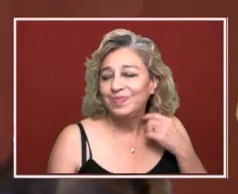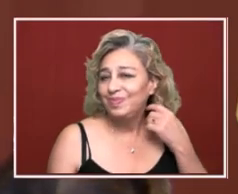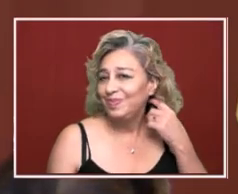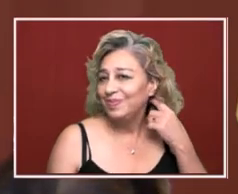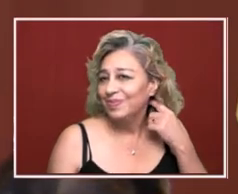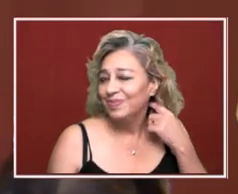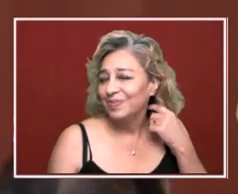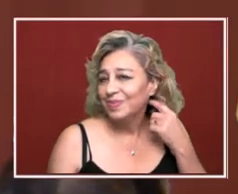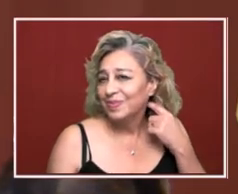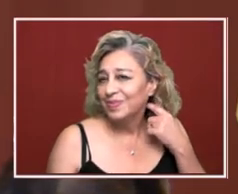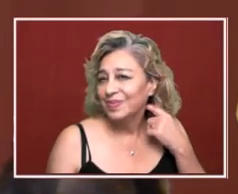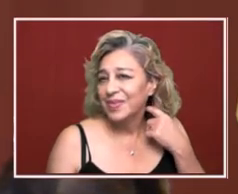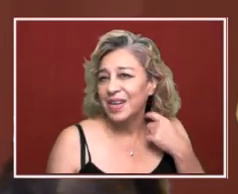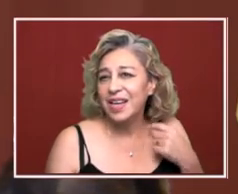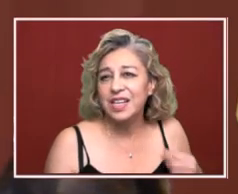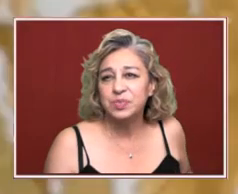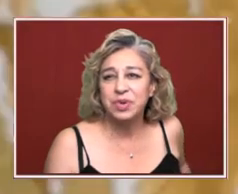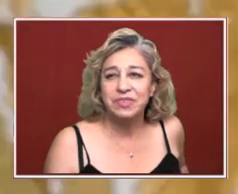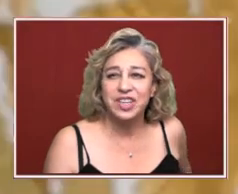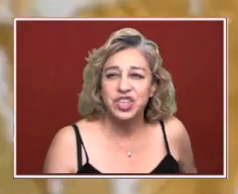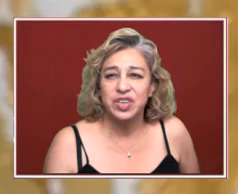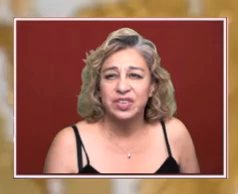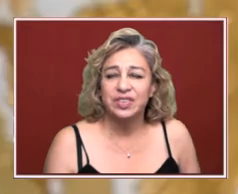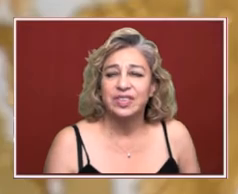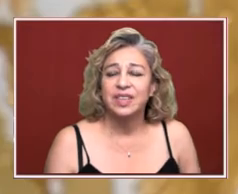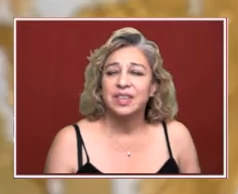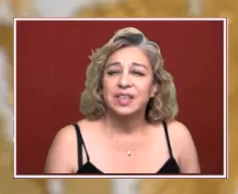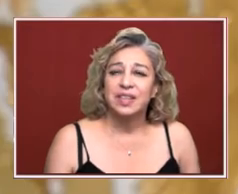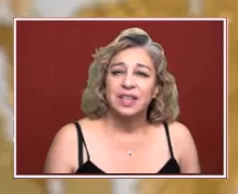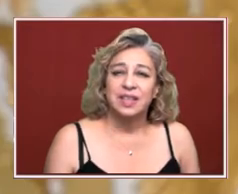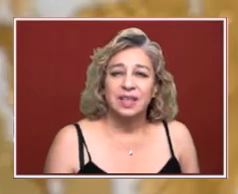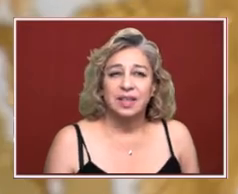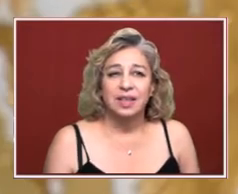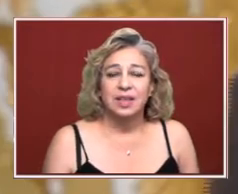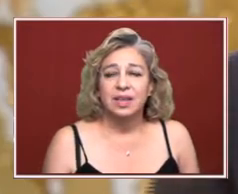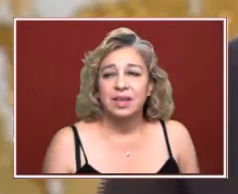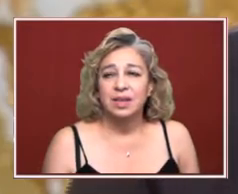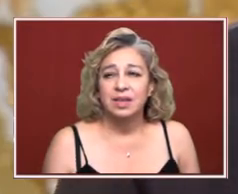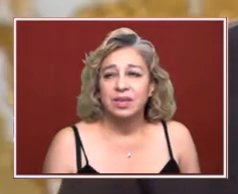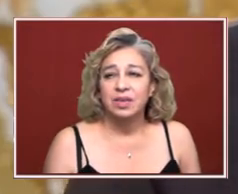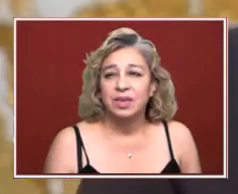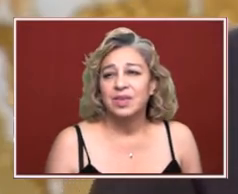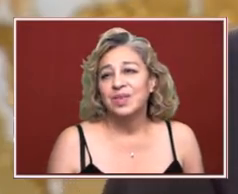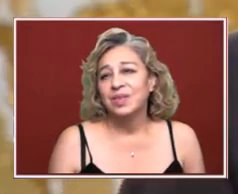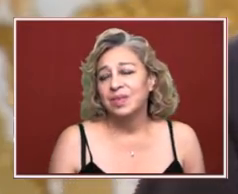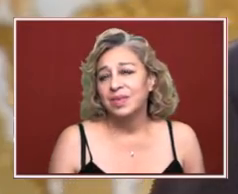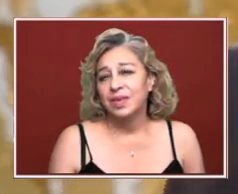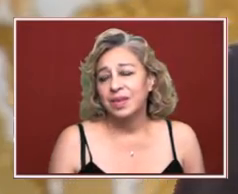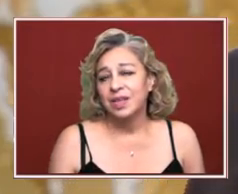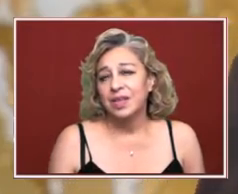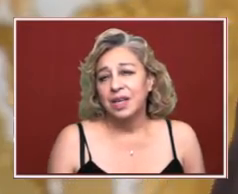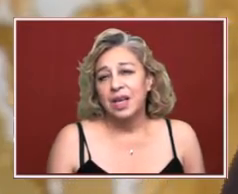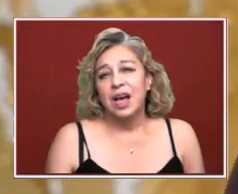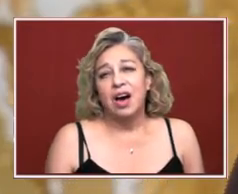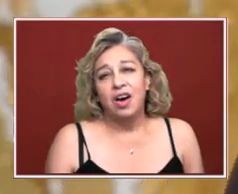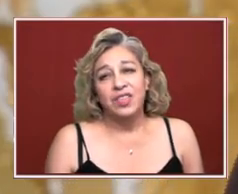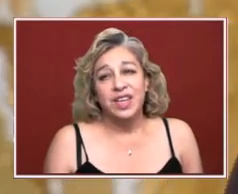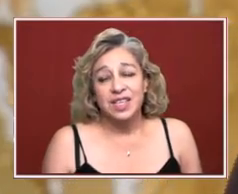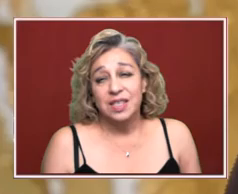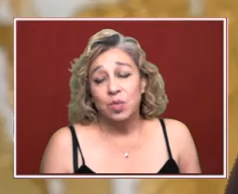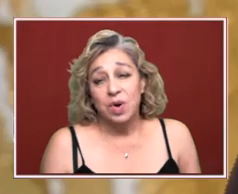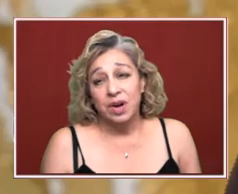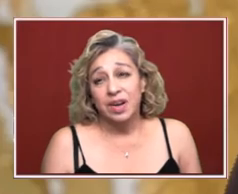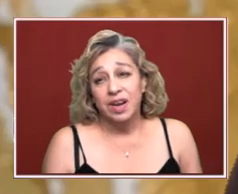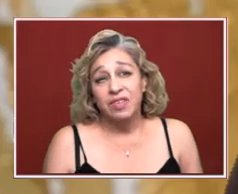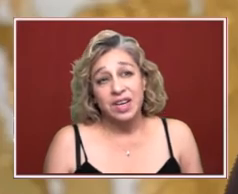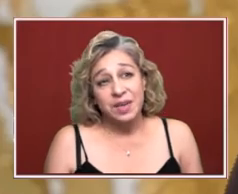En lo profesional, todo lo que es el trabajo de nuestros diplomáticos. All that